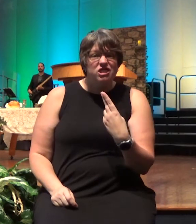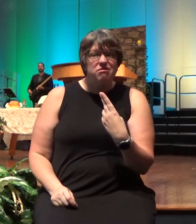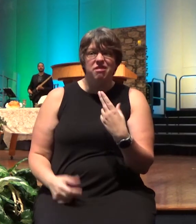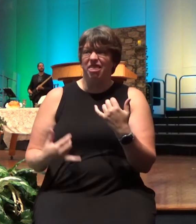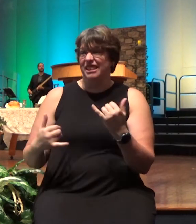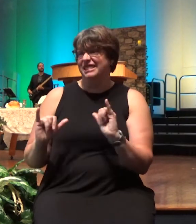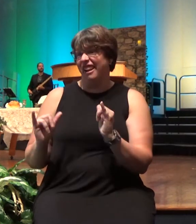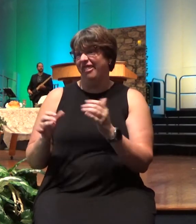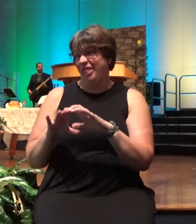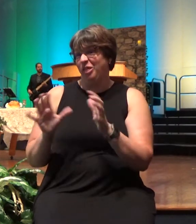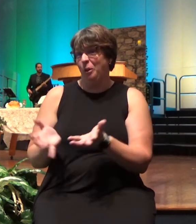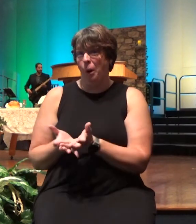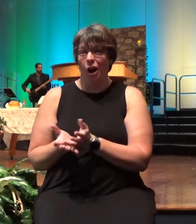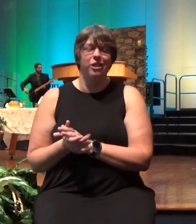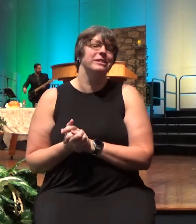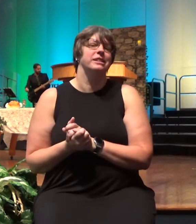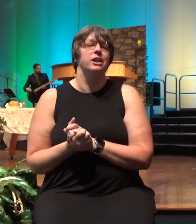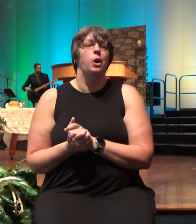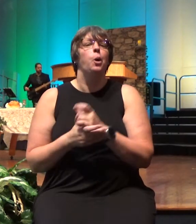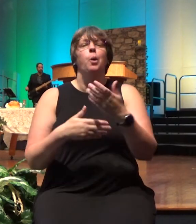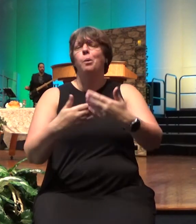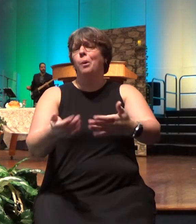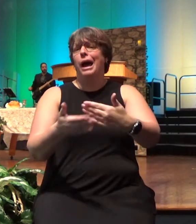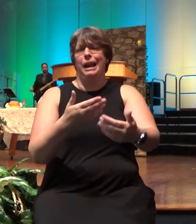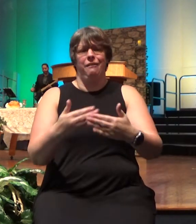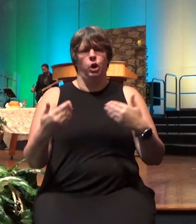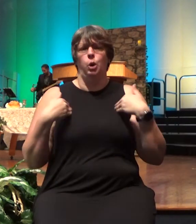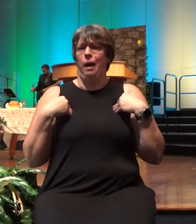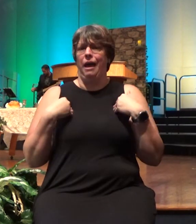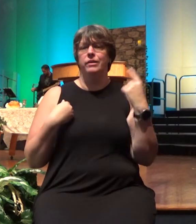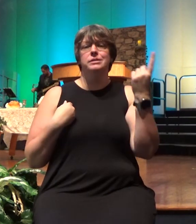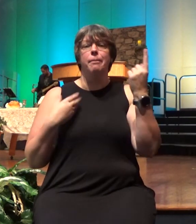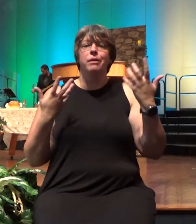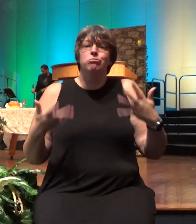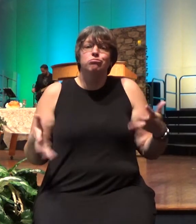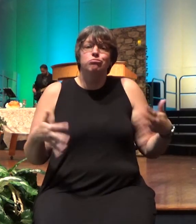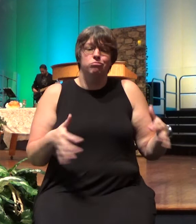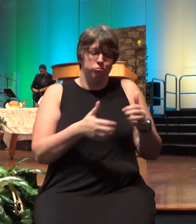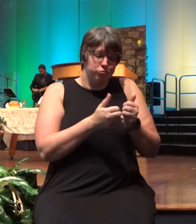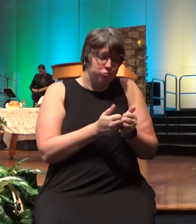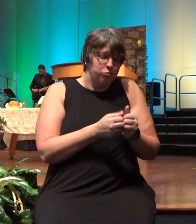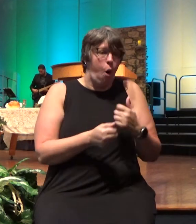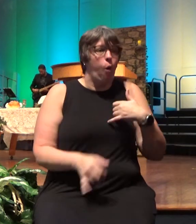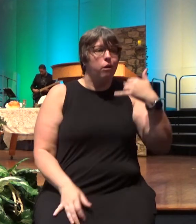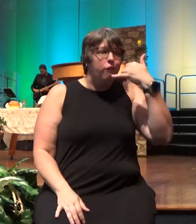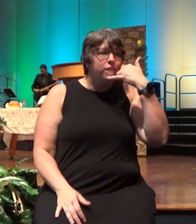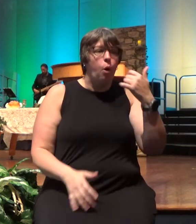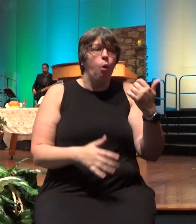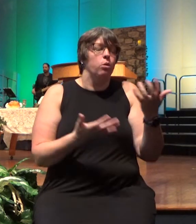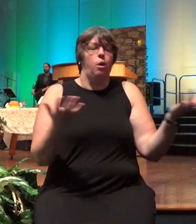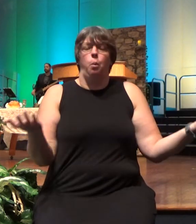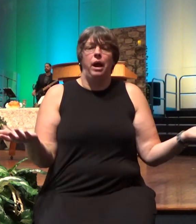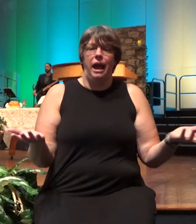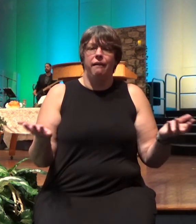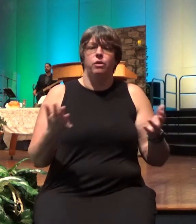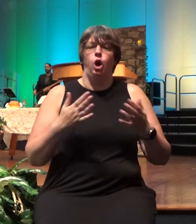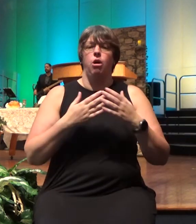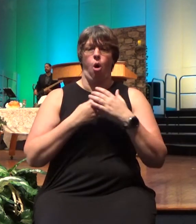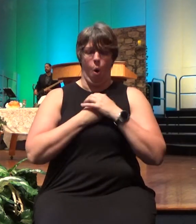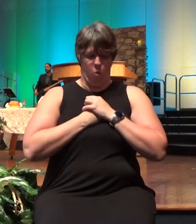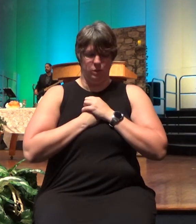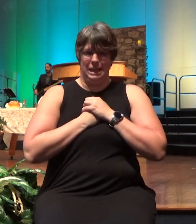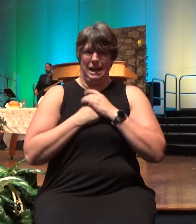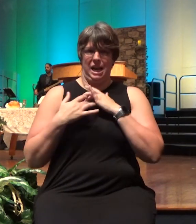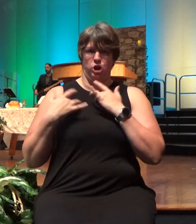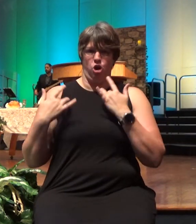to be an even greater source of blessing. So I just invite you to embrace that, explore that, maybe pull that release lever and see where that takes you. But more than anything, may we